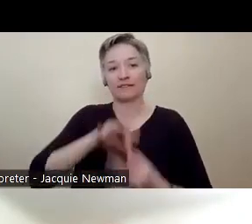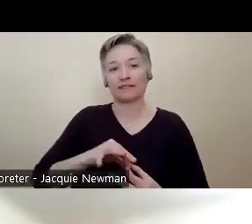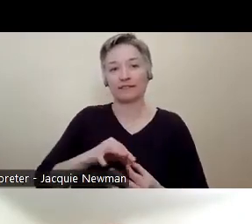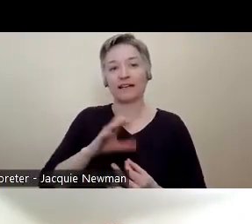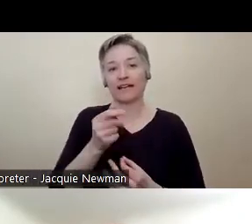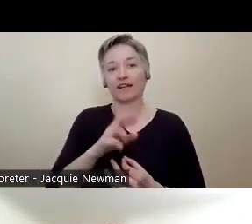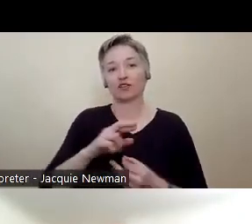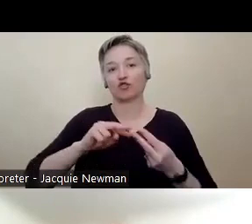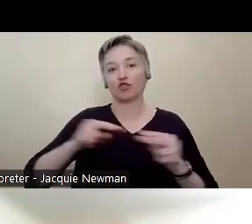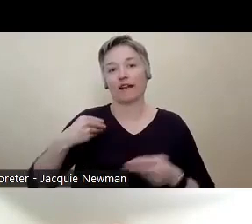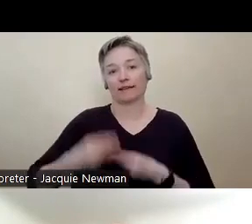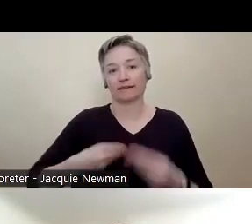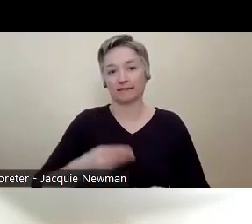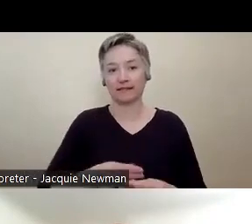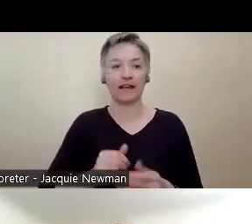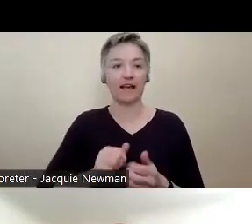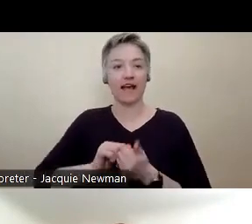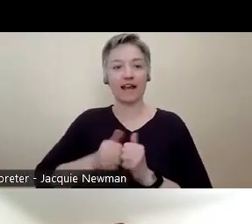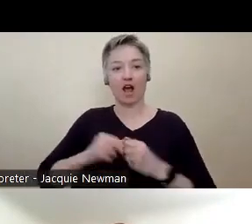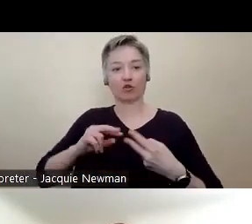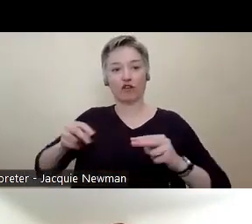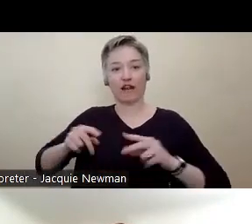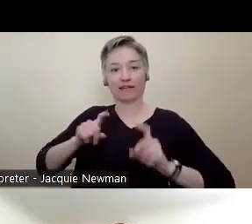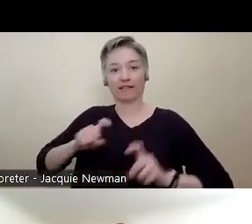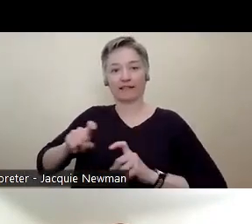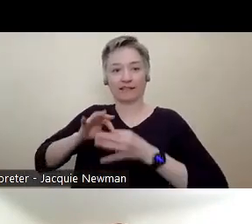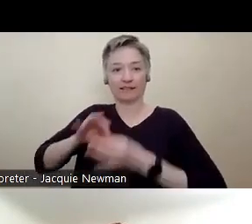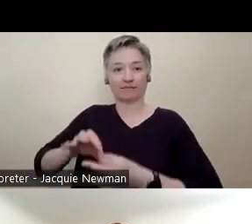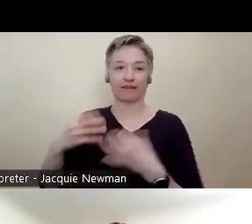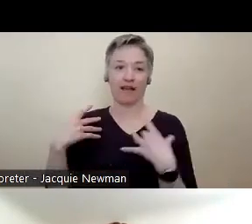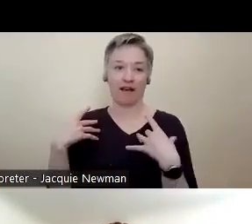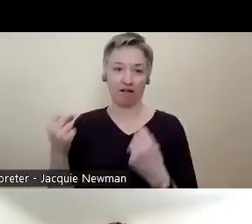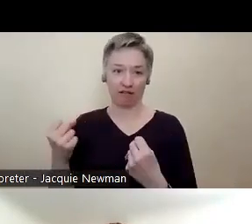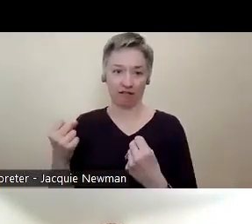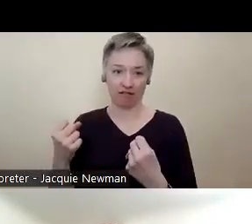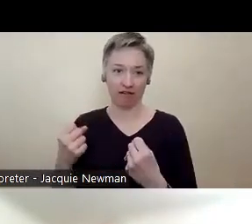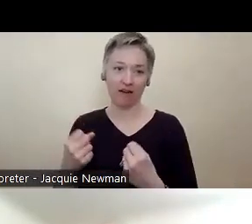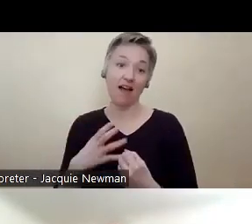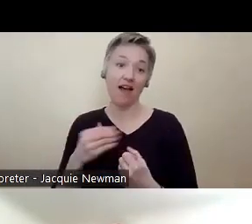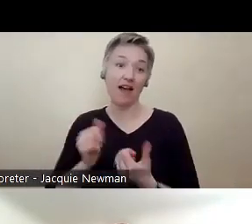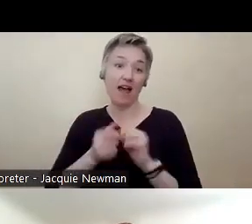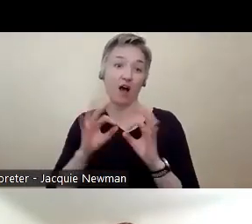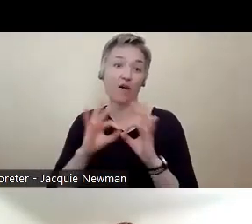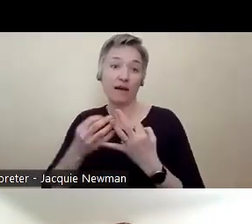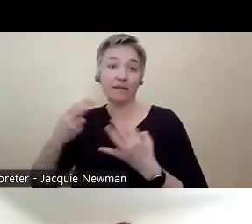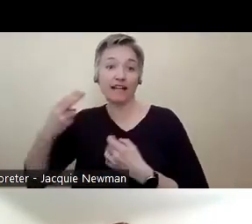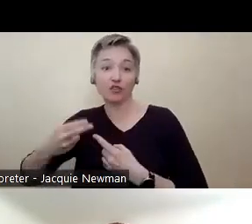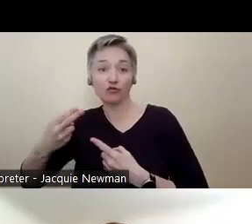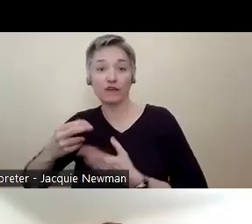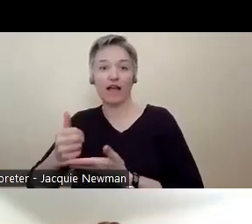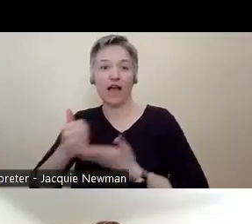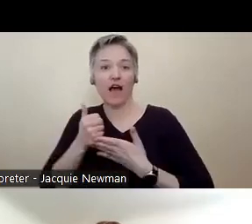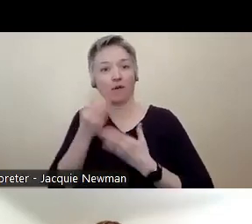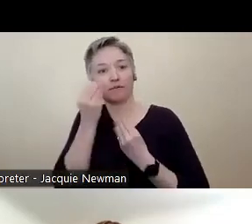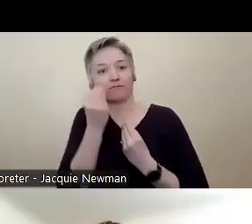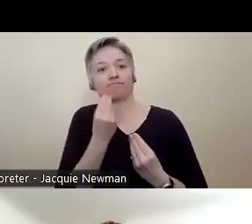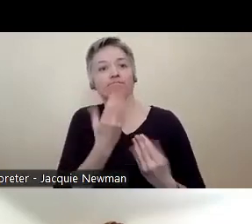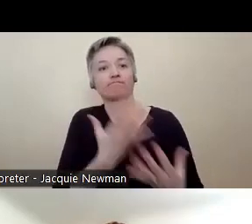and the role of cancer genetic testing in health, and the role of family history in informing our risk for